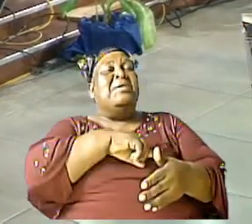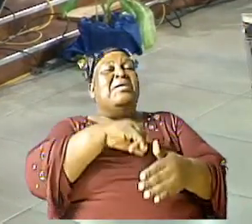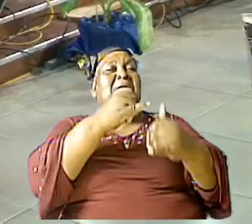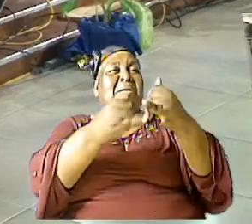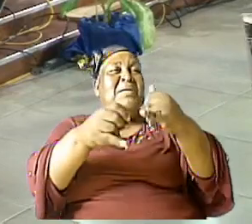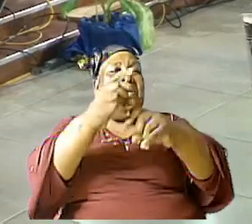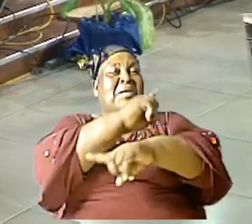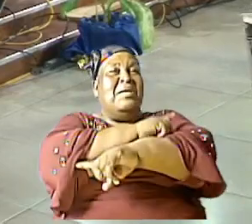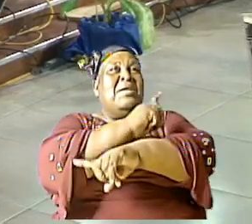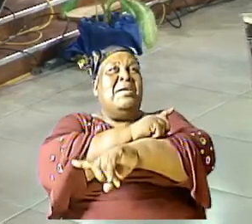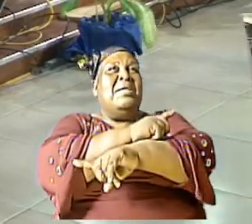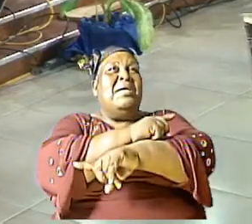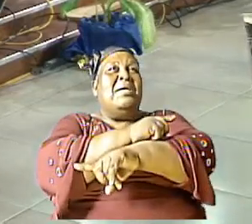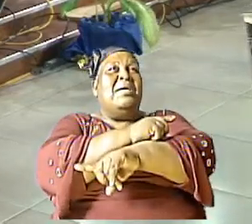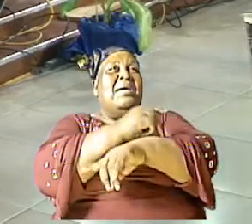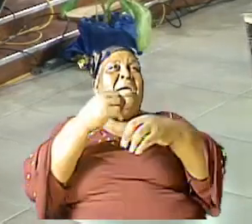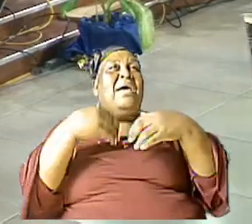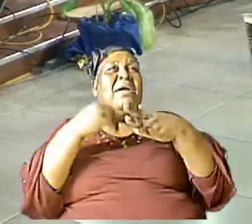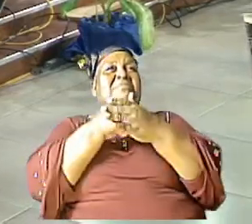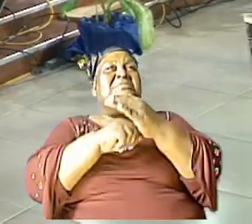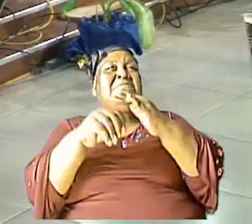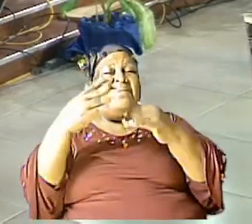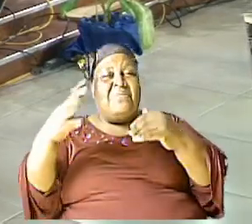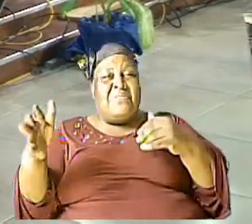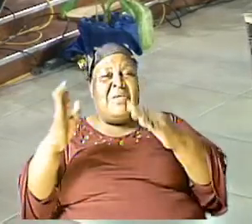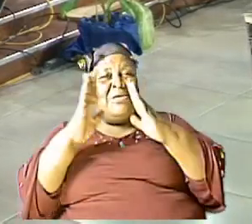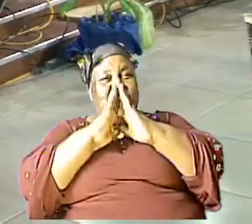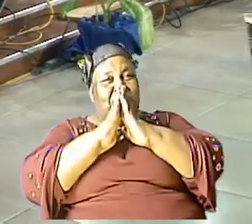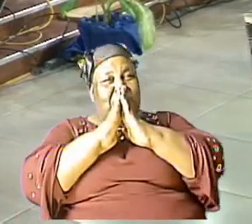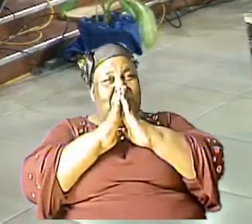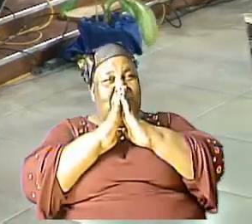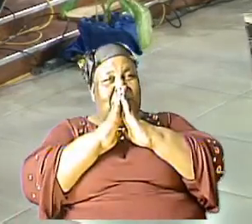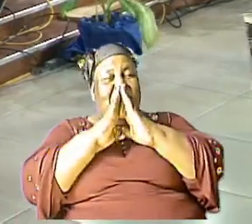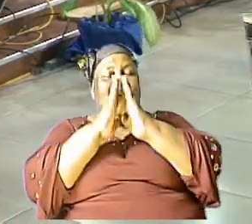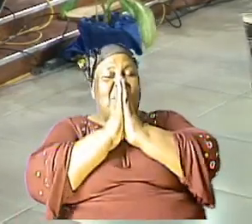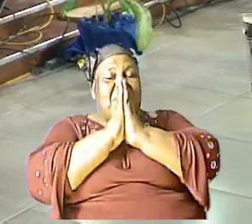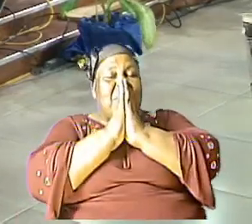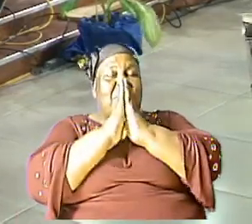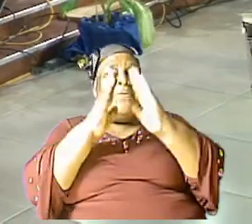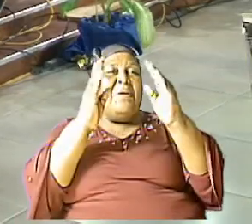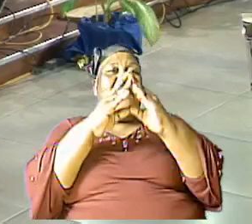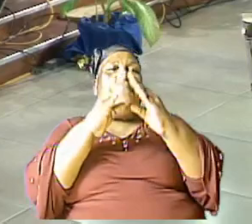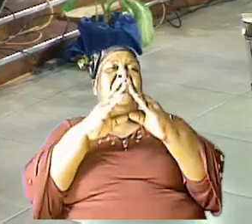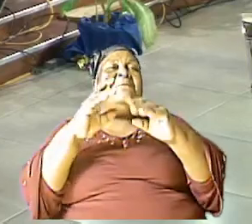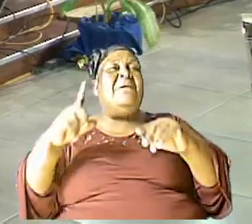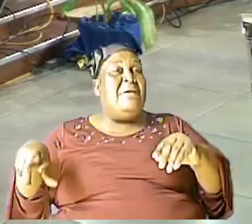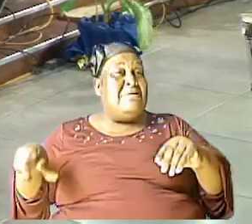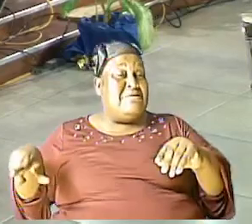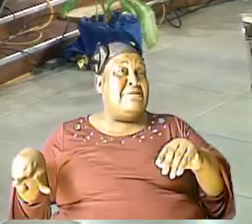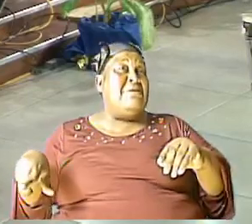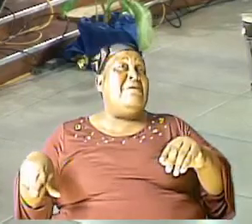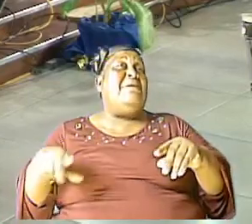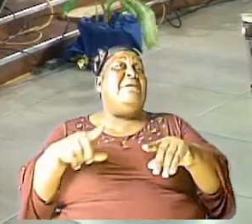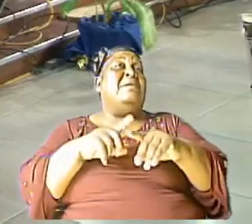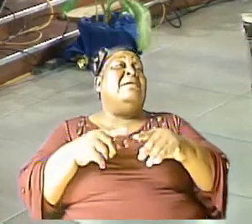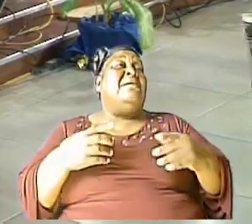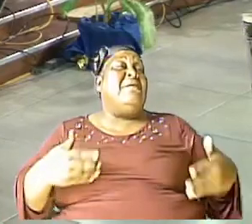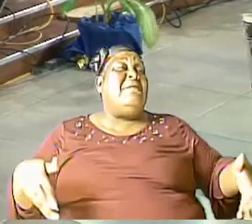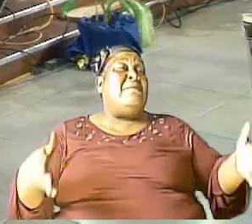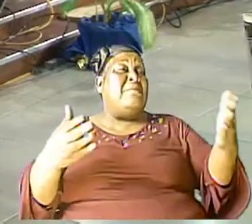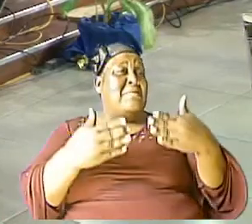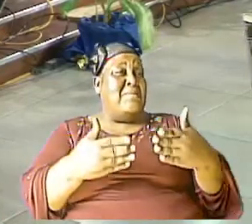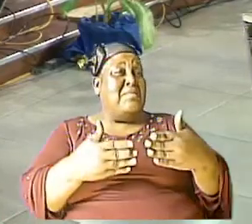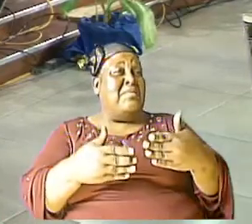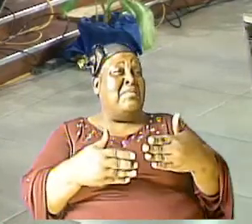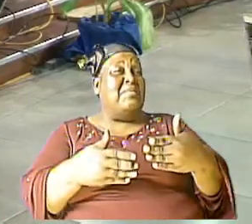and we have some things that we want to pray for. And we are going to, I know we'll have prayer meeting later, but we're gathered here. Some people will not be a part of the prayer meeting later. So we